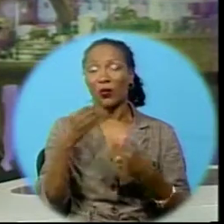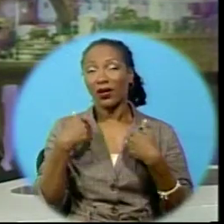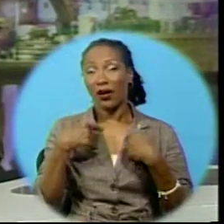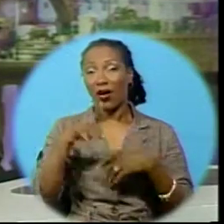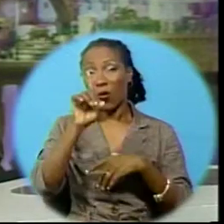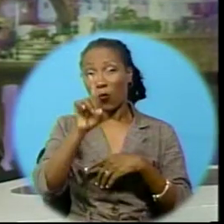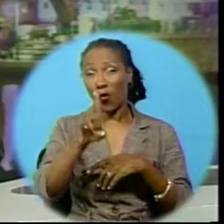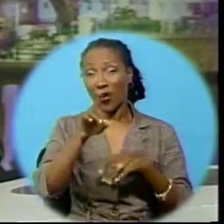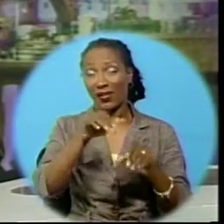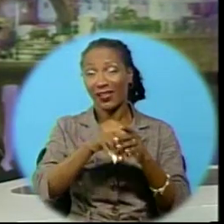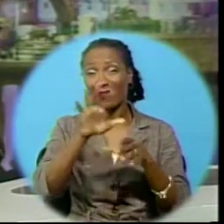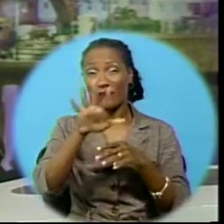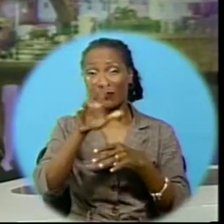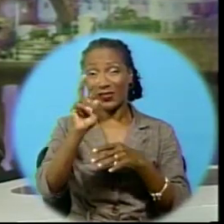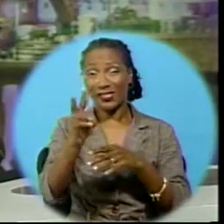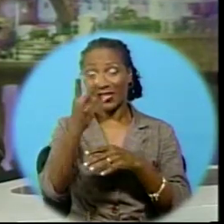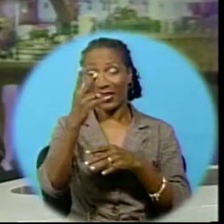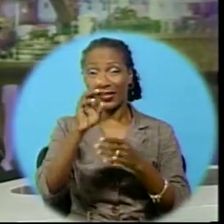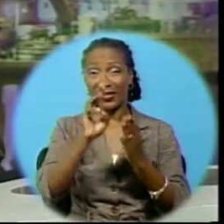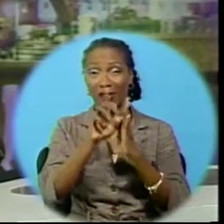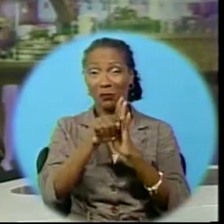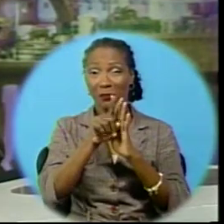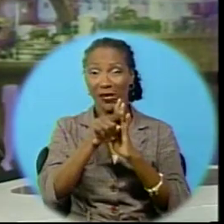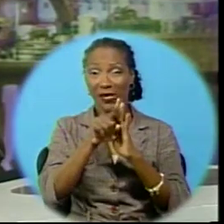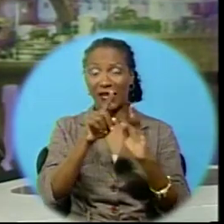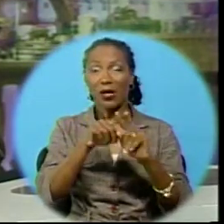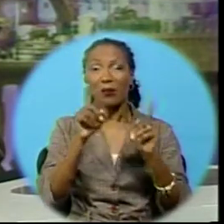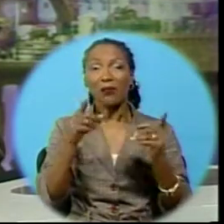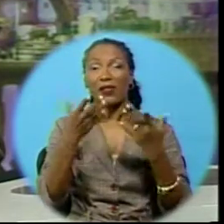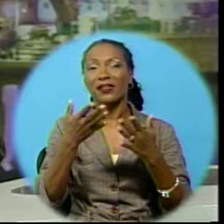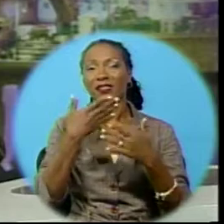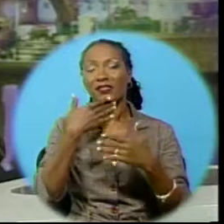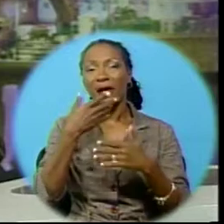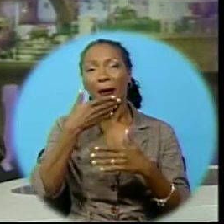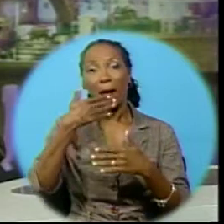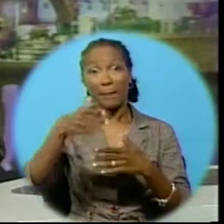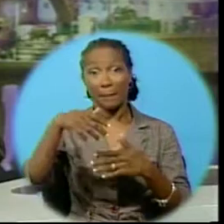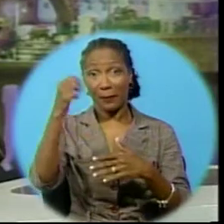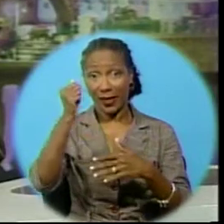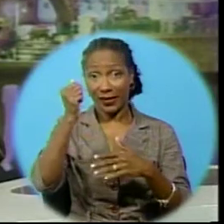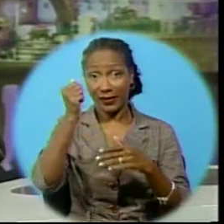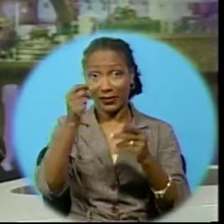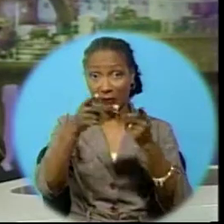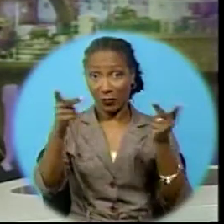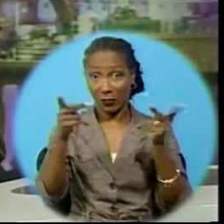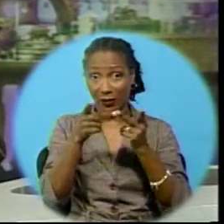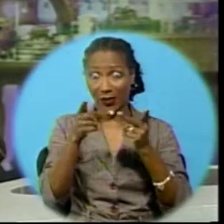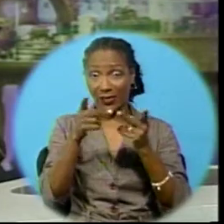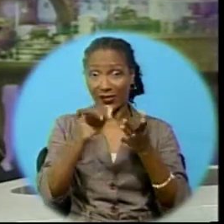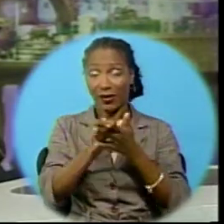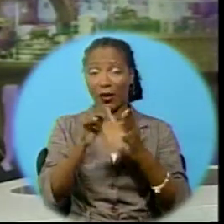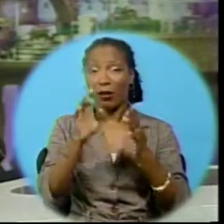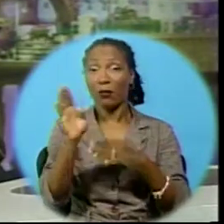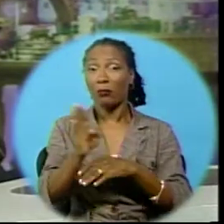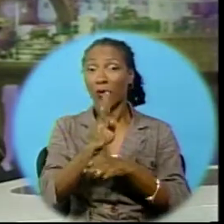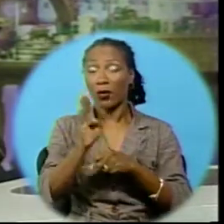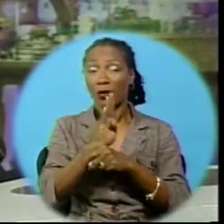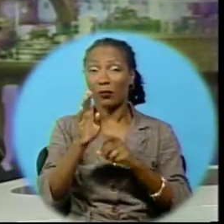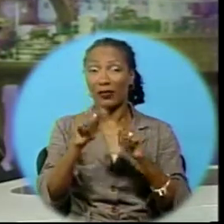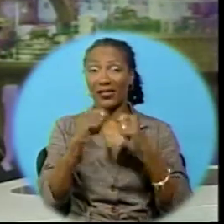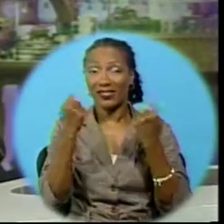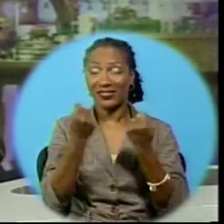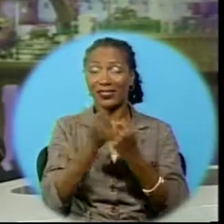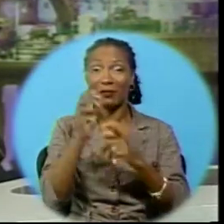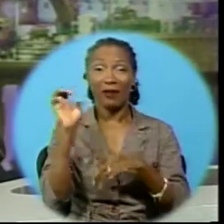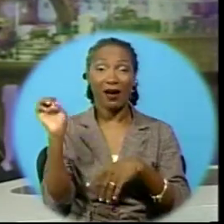highest podium finish for a Barbados senior national women's hockey team in international competition, with the previous best being